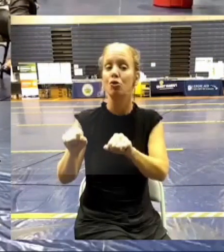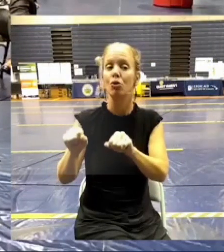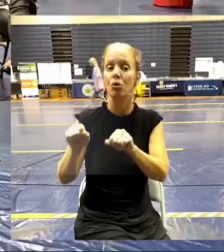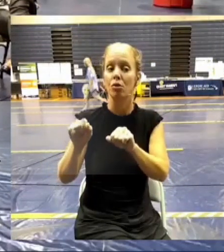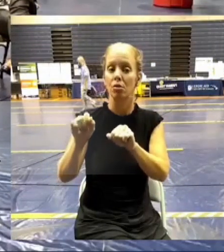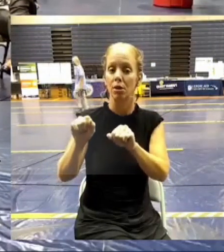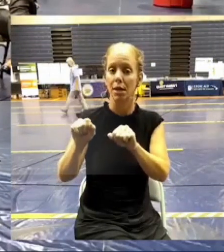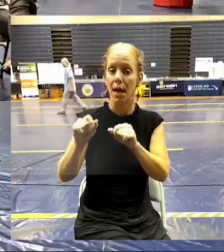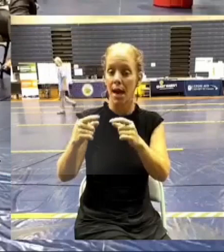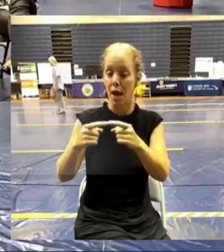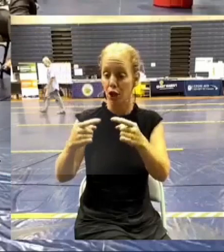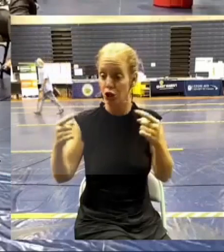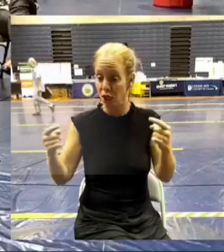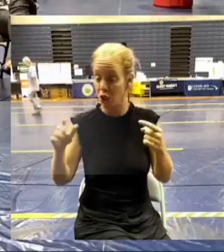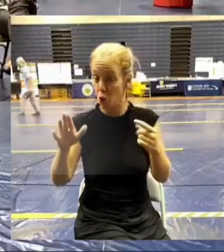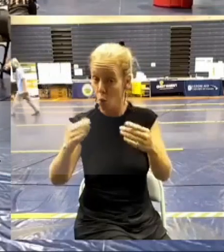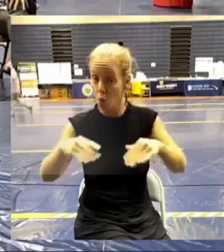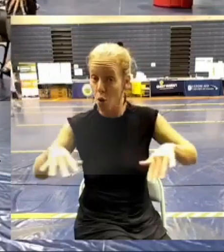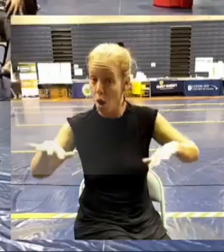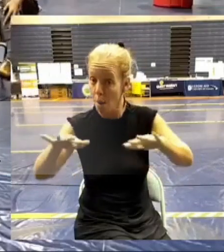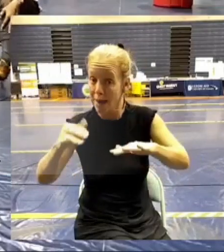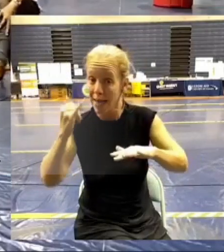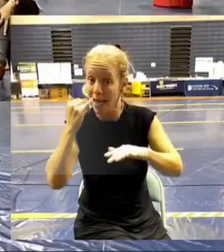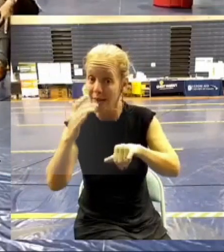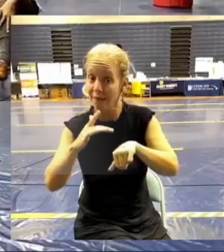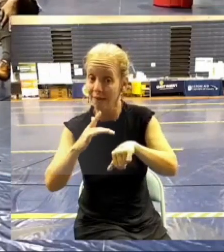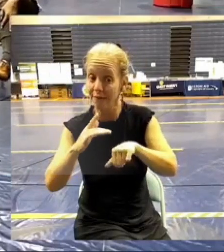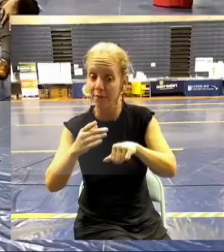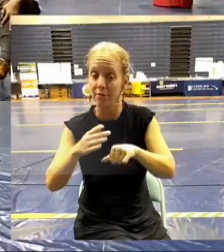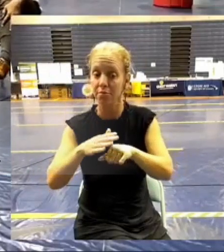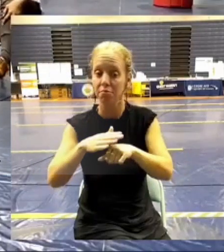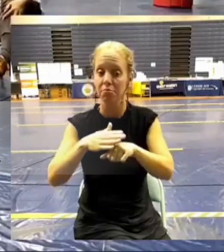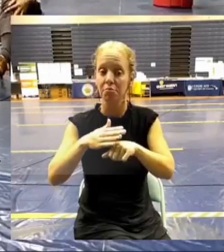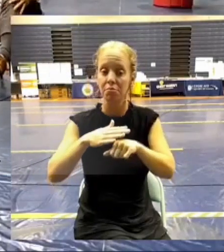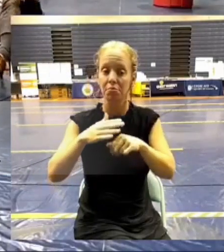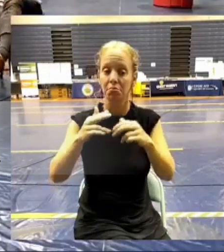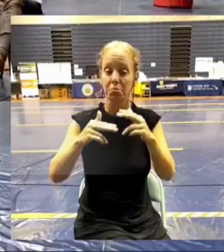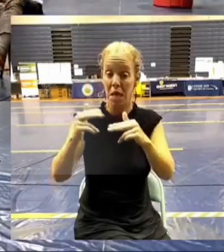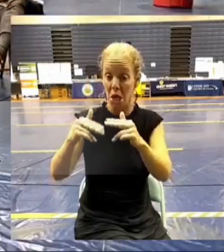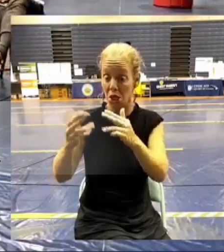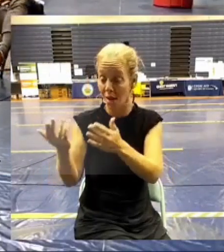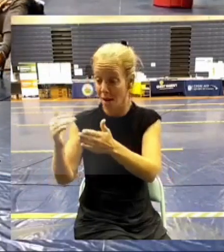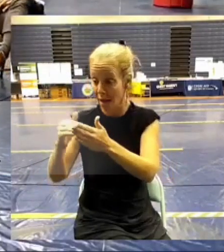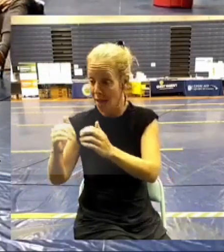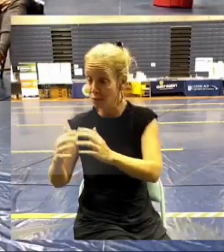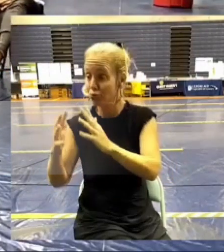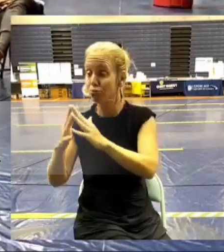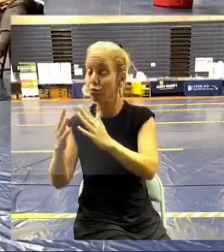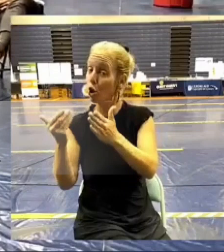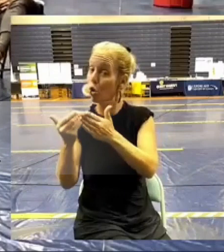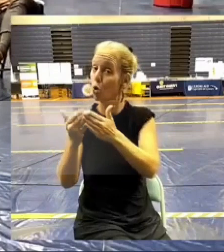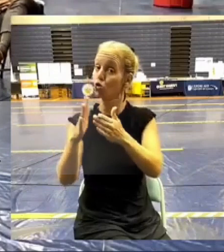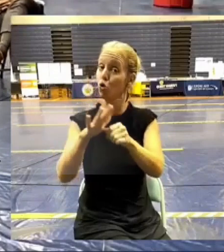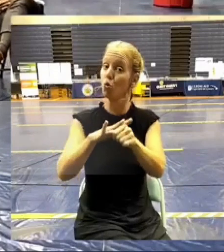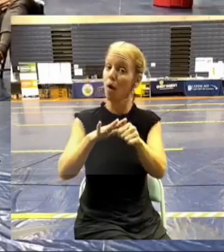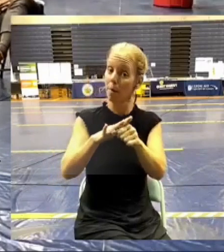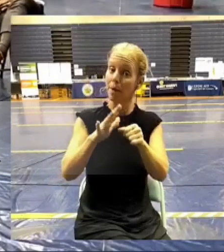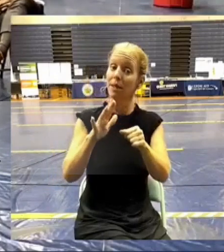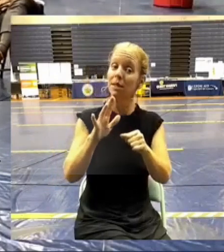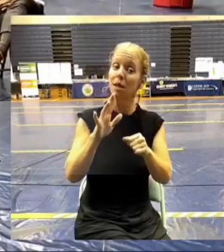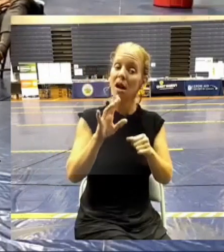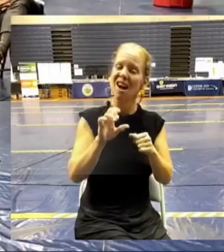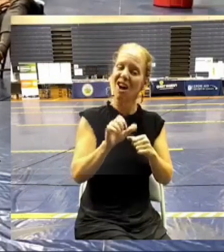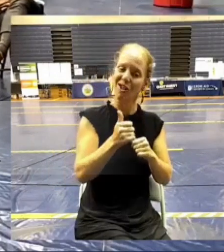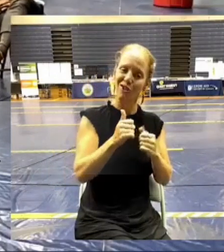point to look at, can we put one adjacent to your property if there's space there, so as you rebuild, it's closer to your property. We've done that in